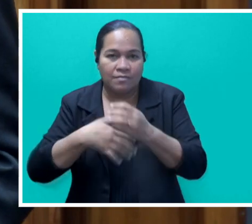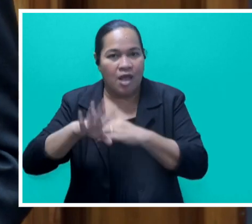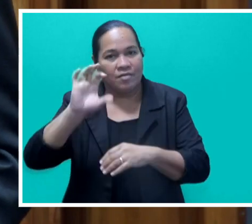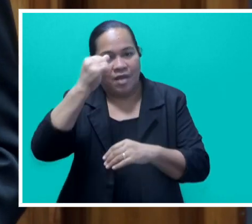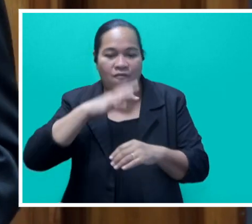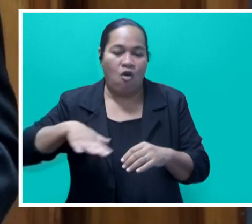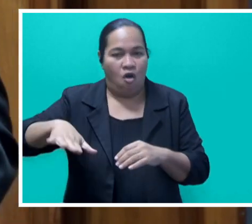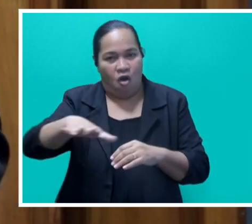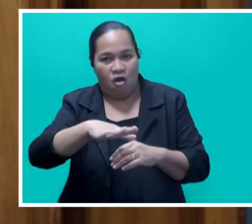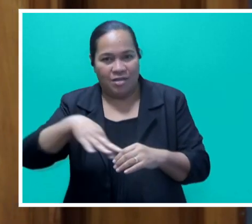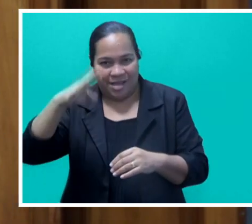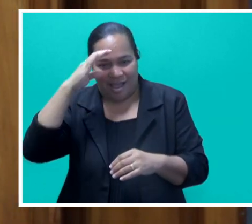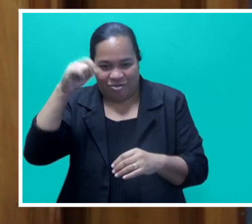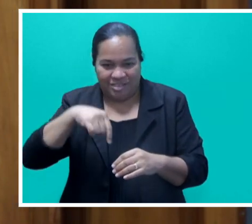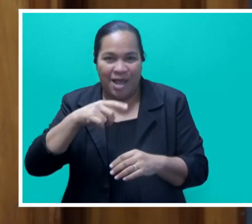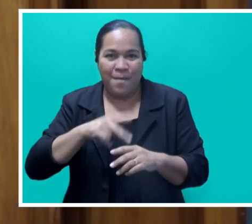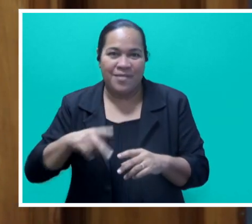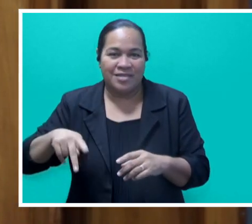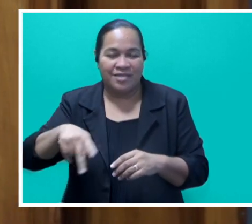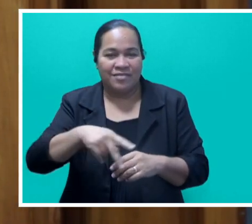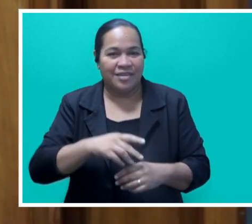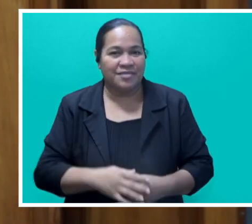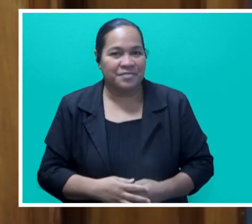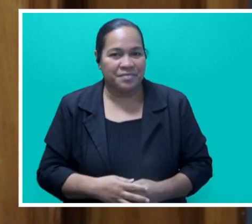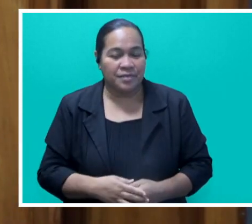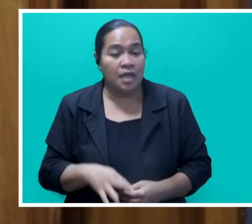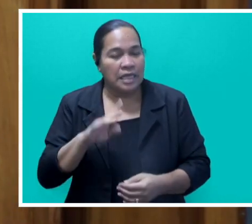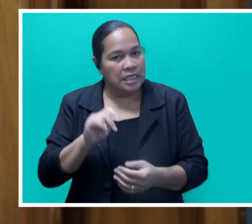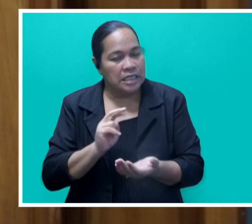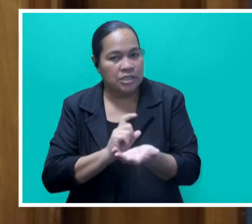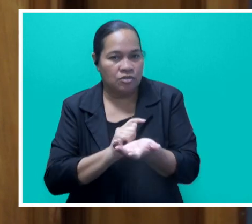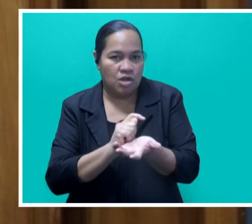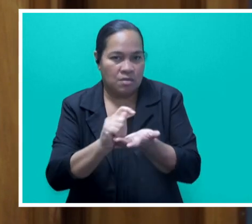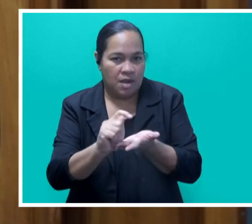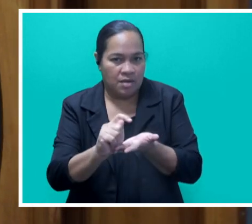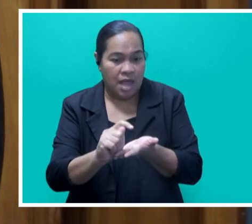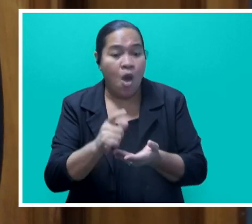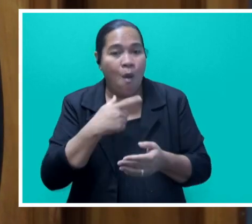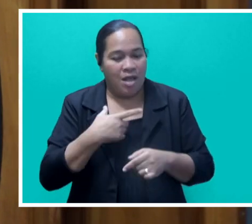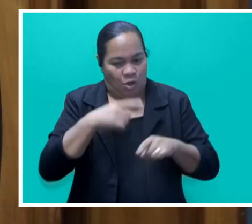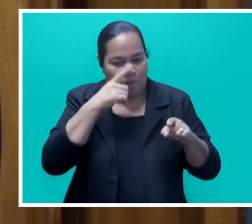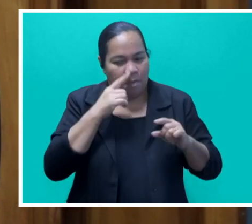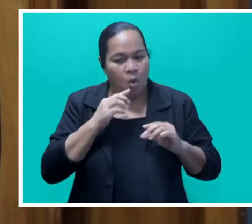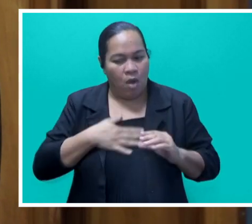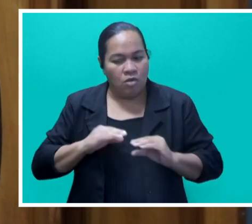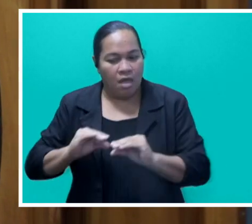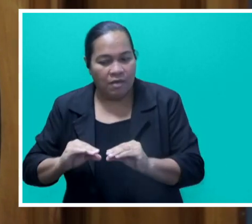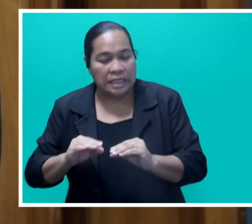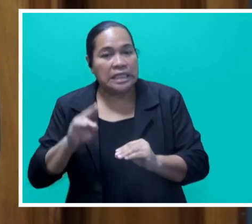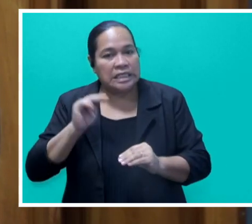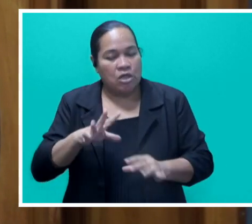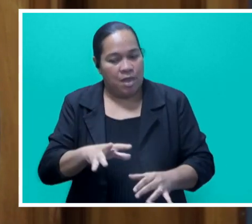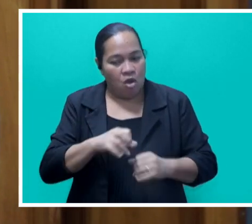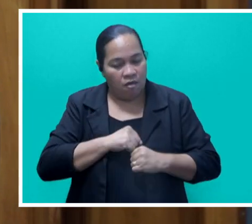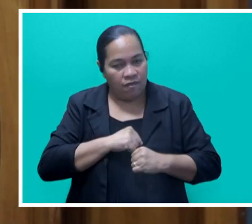all. Mr. Speaker, sir, transparency and investor confidence is fundamental. We